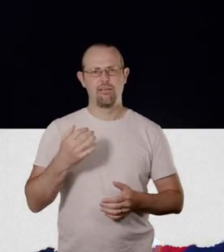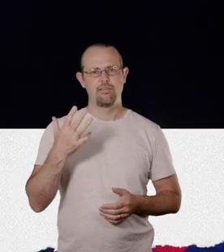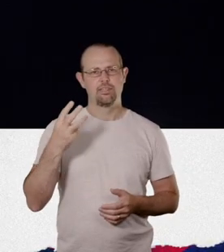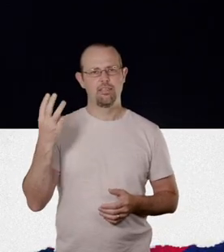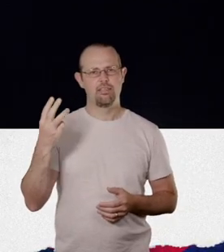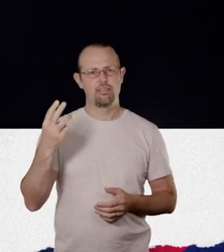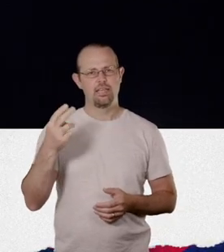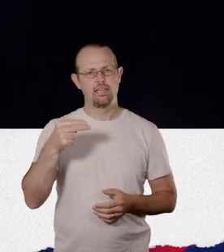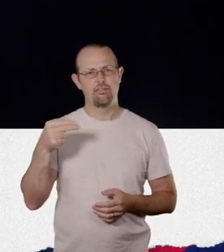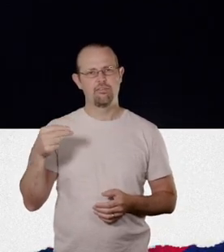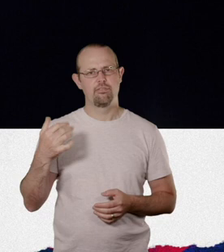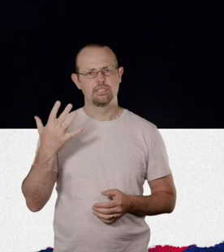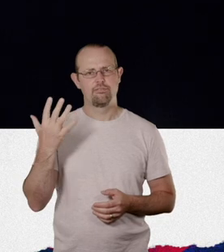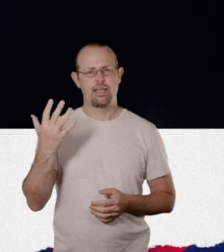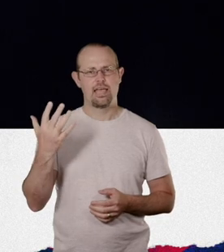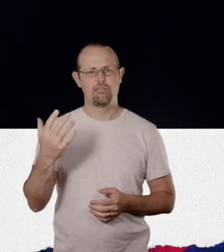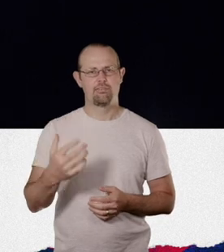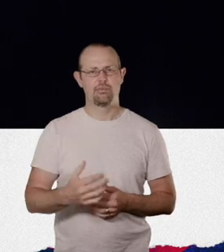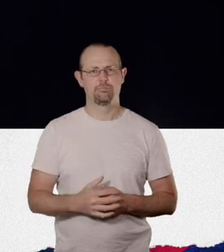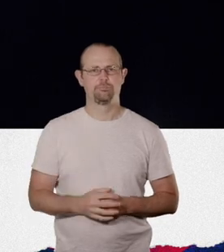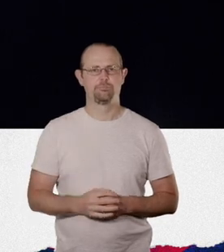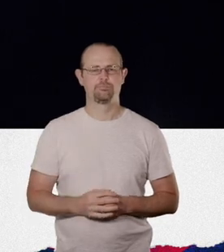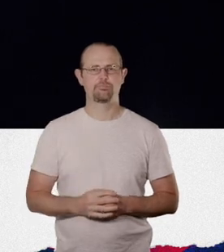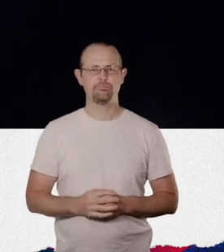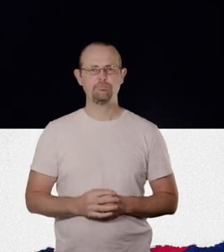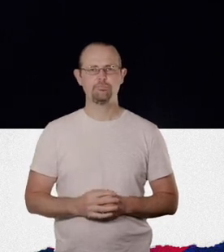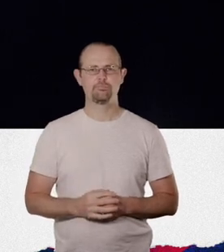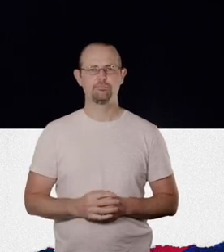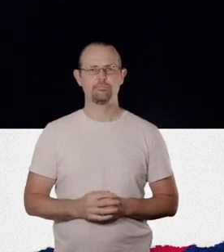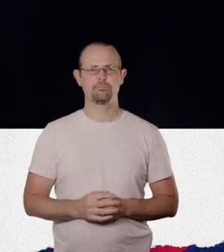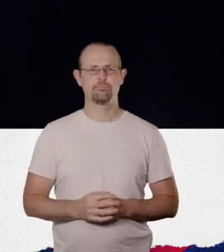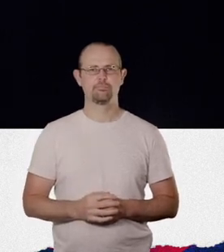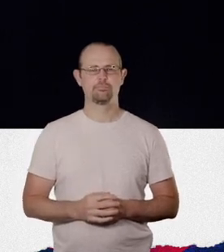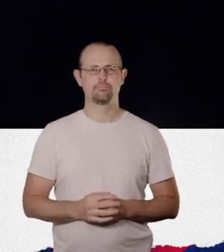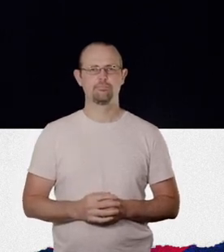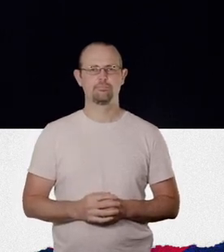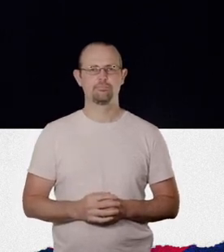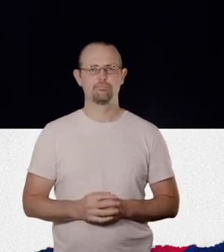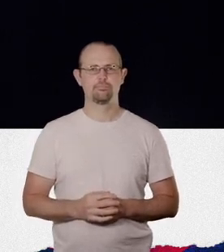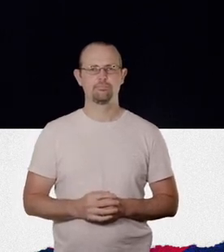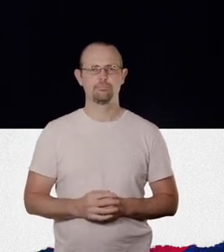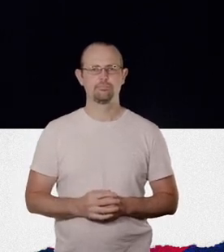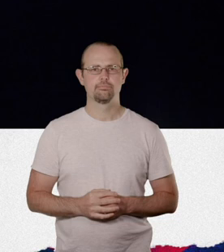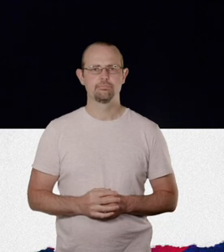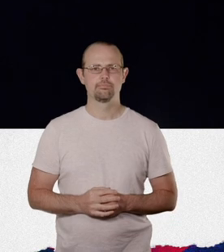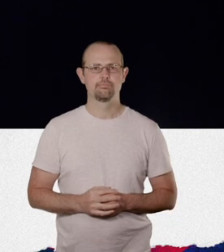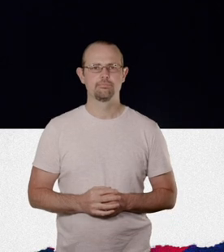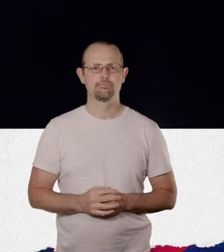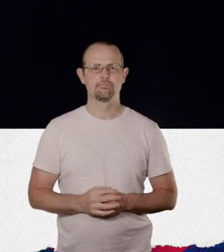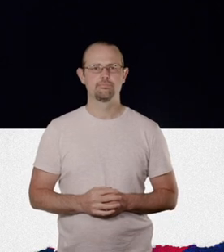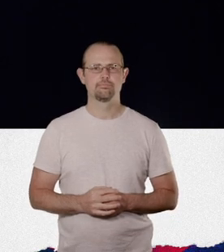verse 5 says, "But he was wounded for our transgressions. He was bruised for our iniquities.